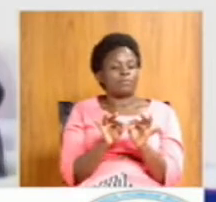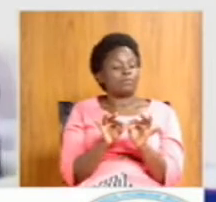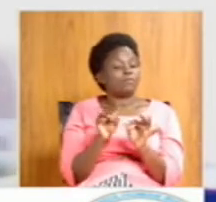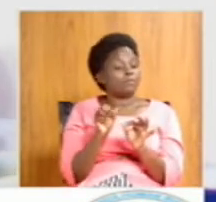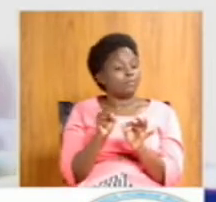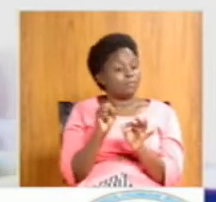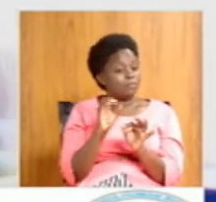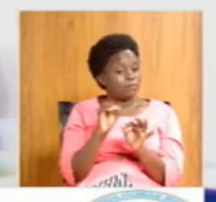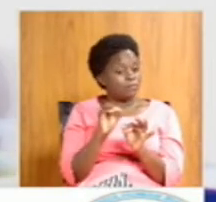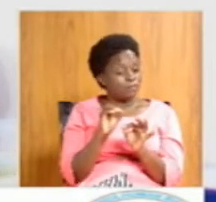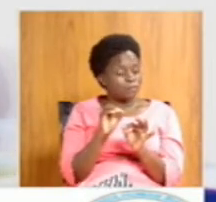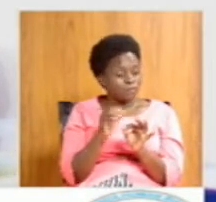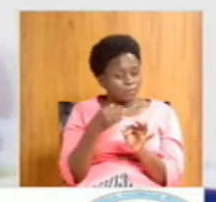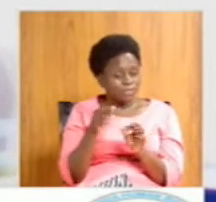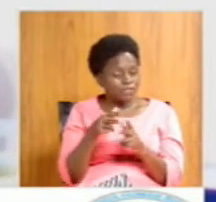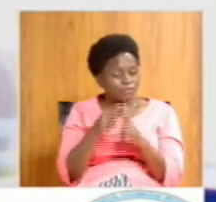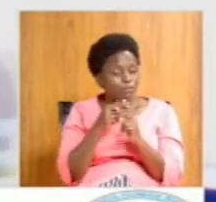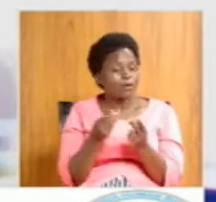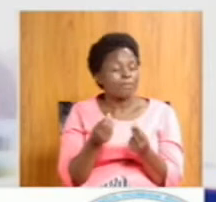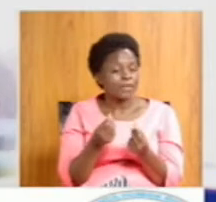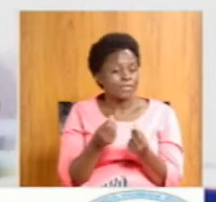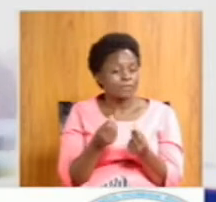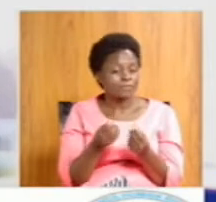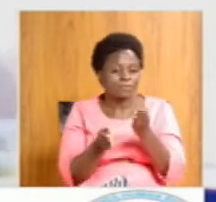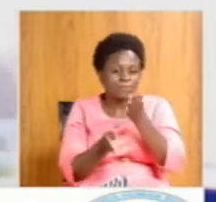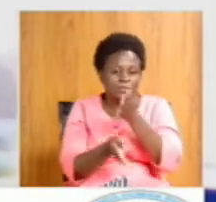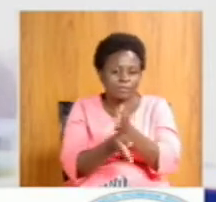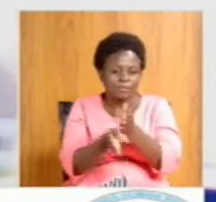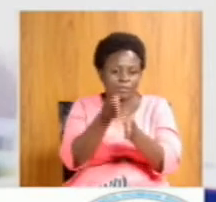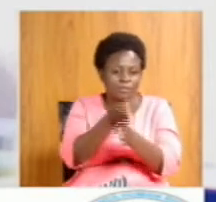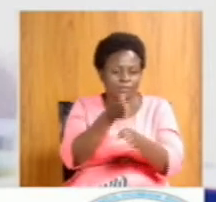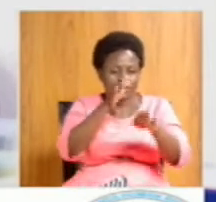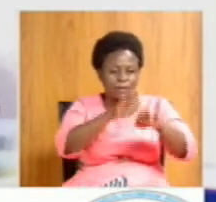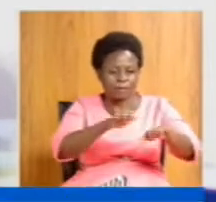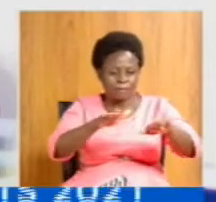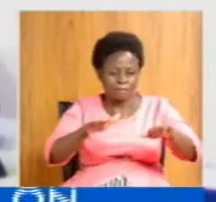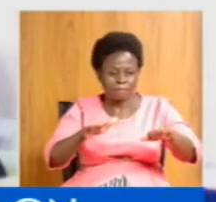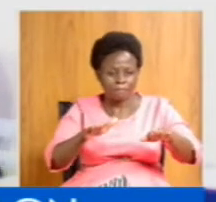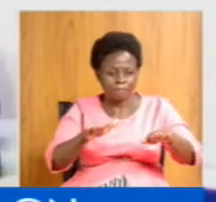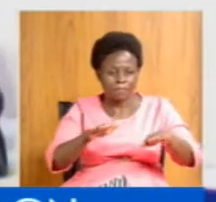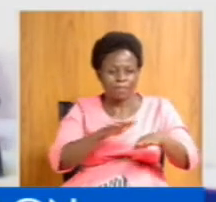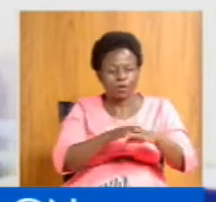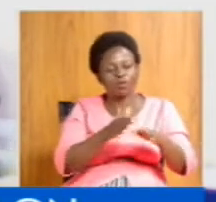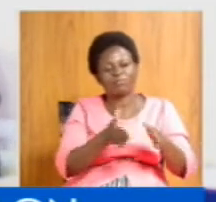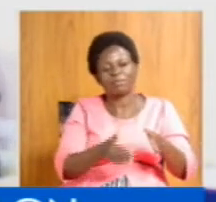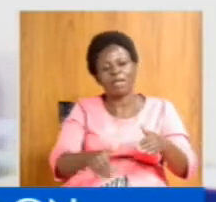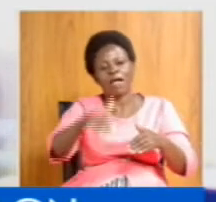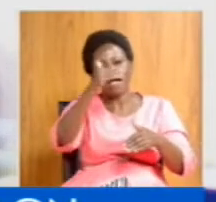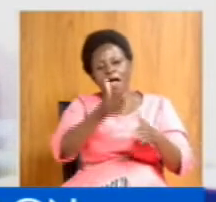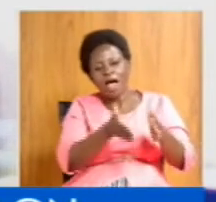so if you borrow money to construct markets around major highways